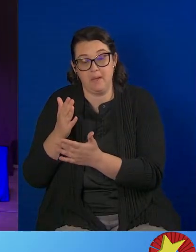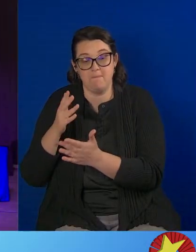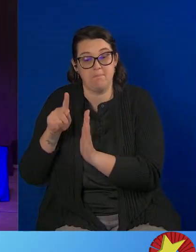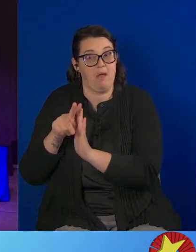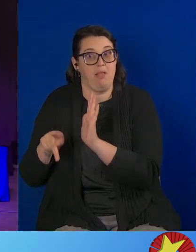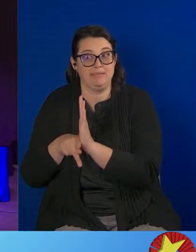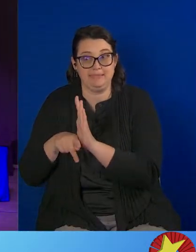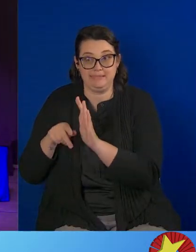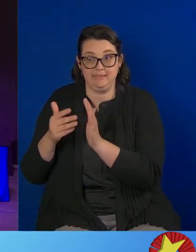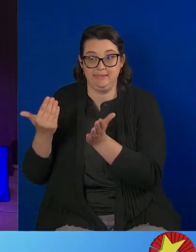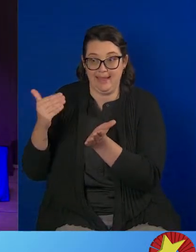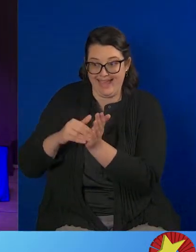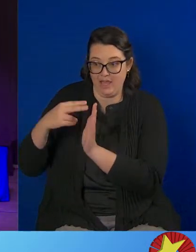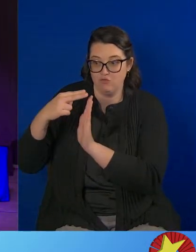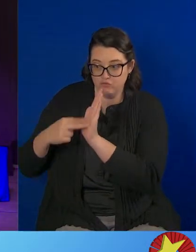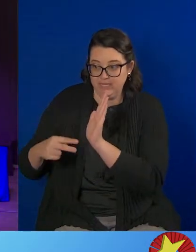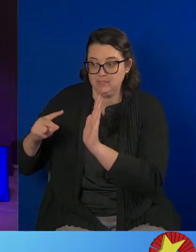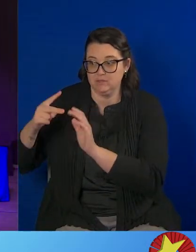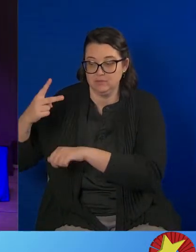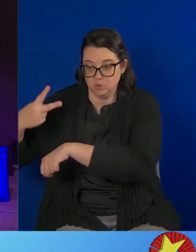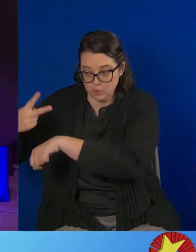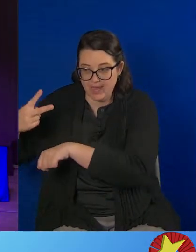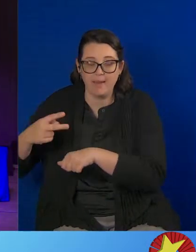while approving other policies.